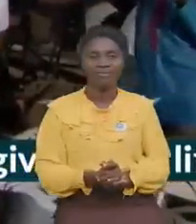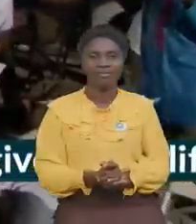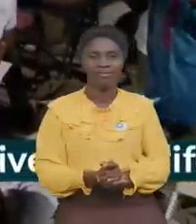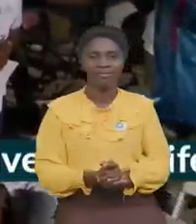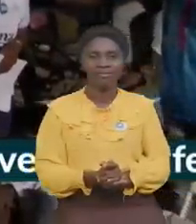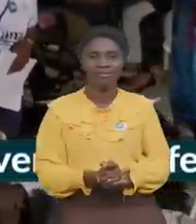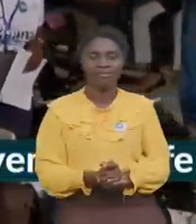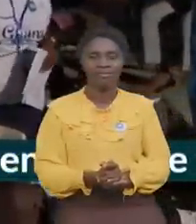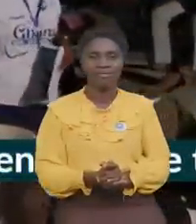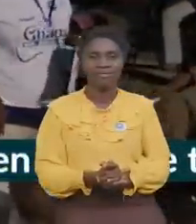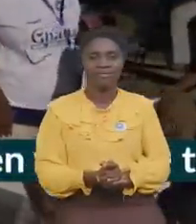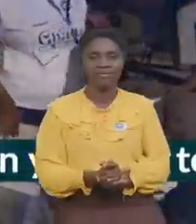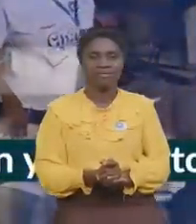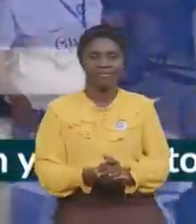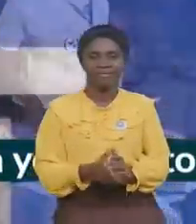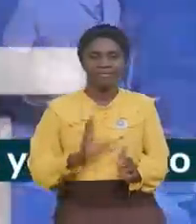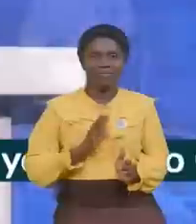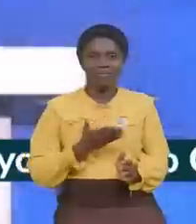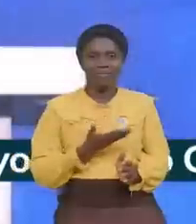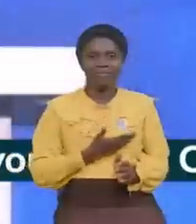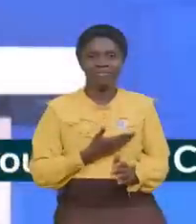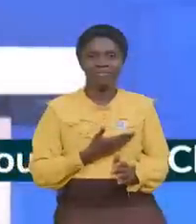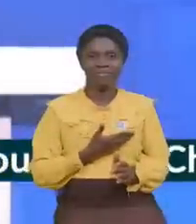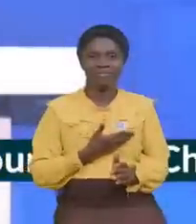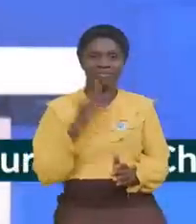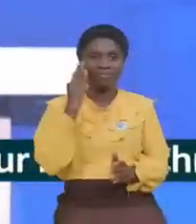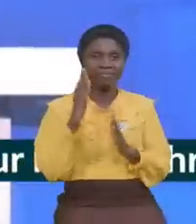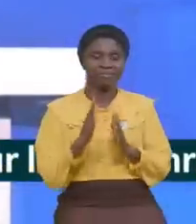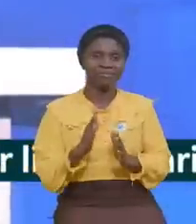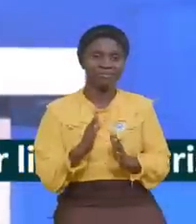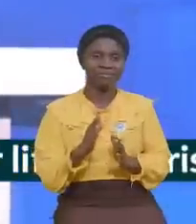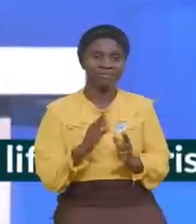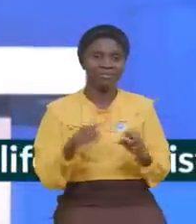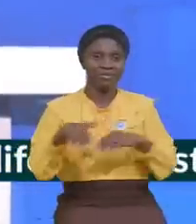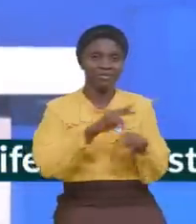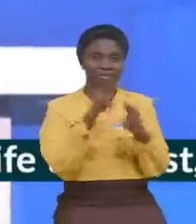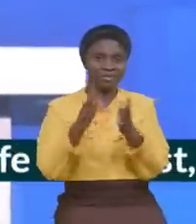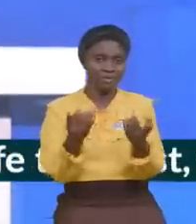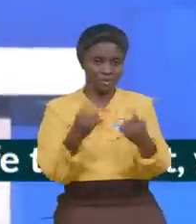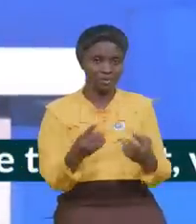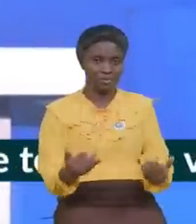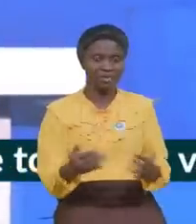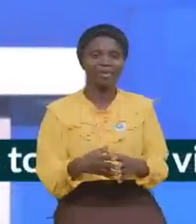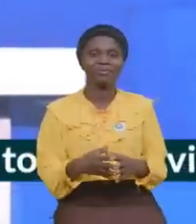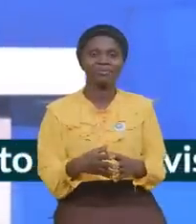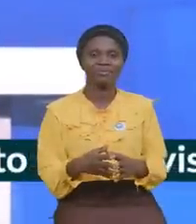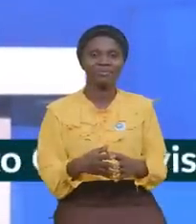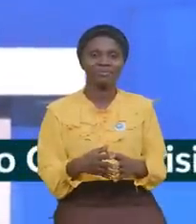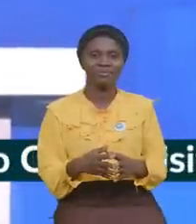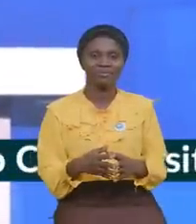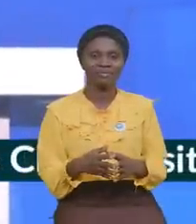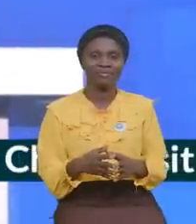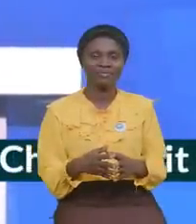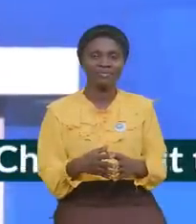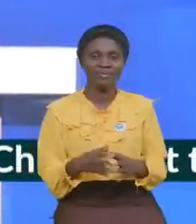Our moderating overseer will come now and help us during this time. And then after that, we'll come back and you'll